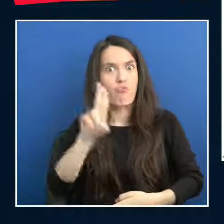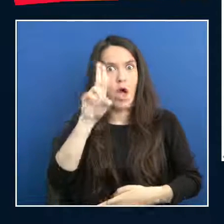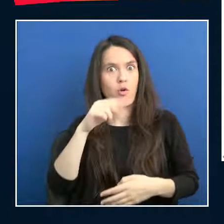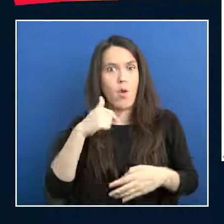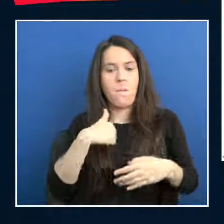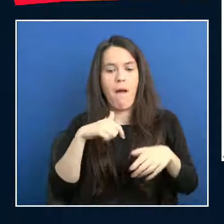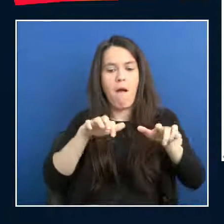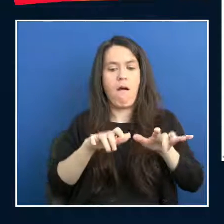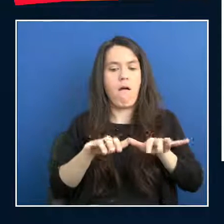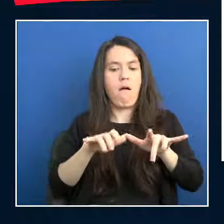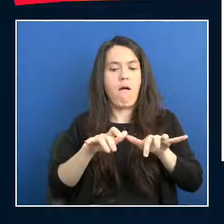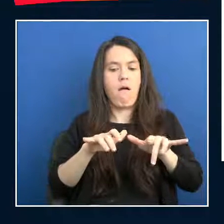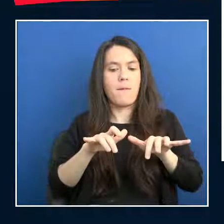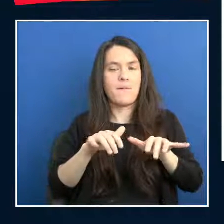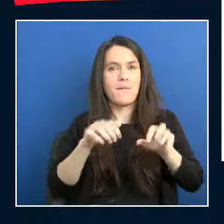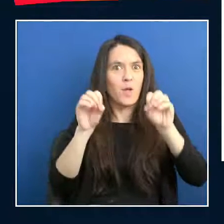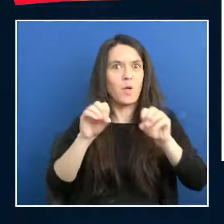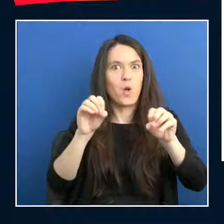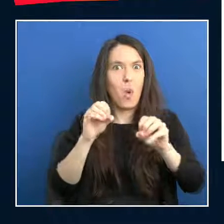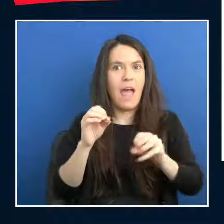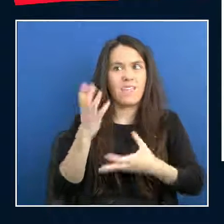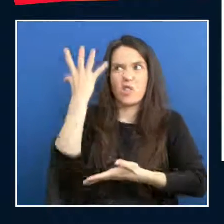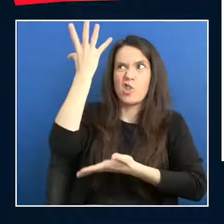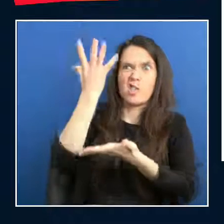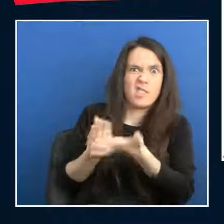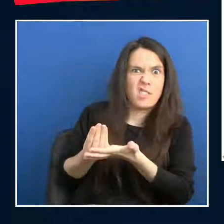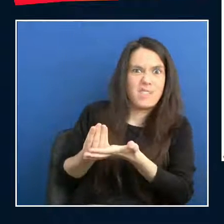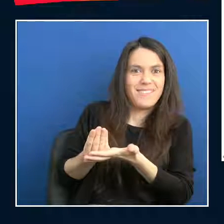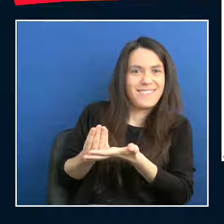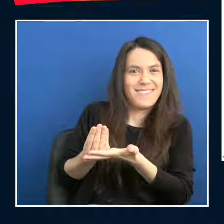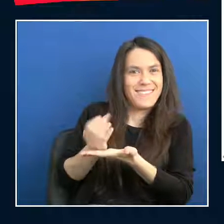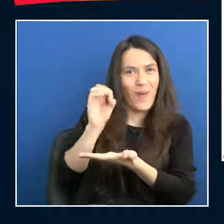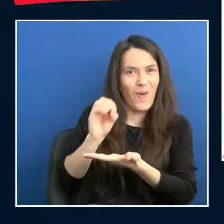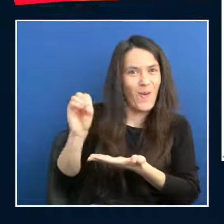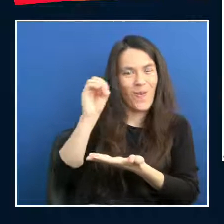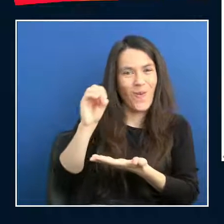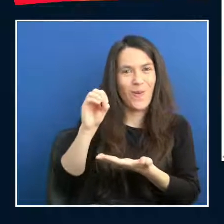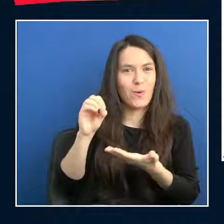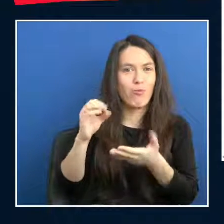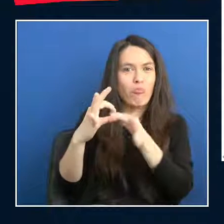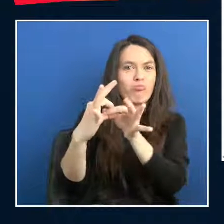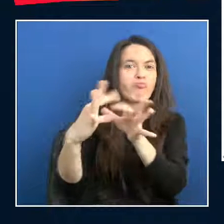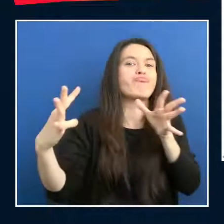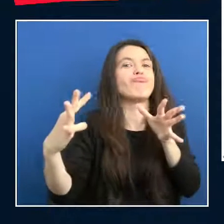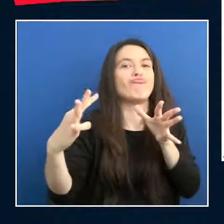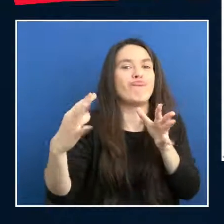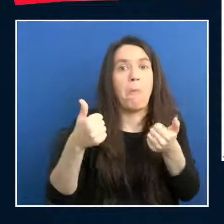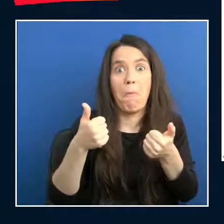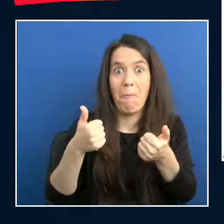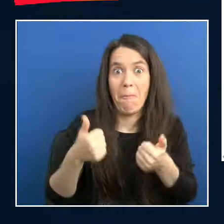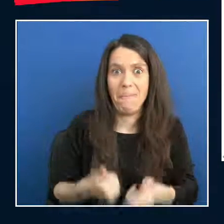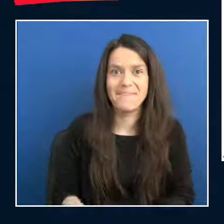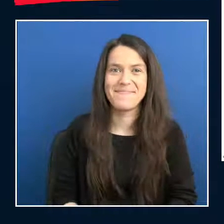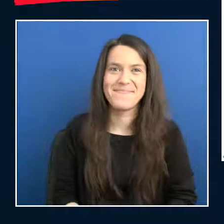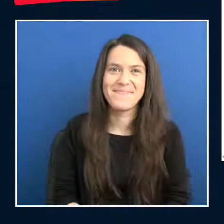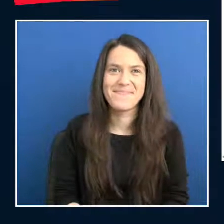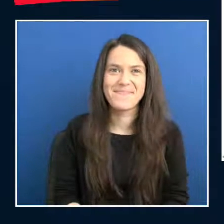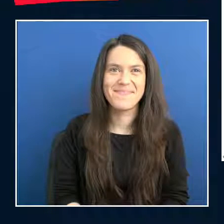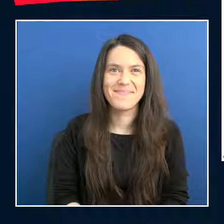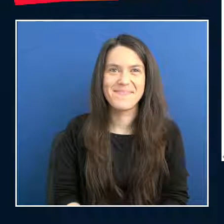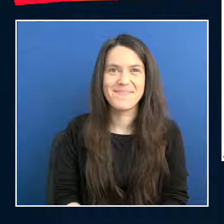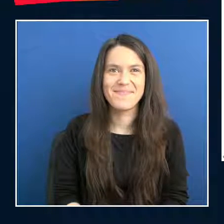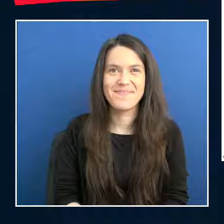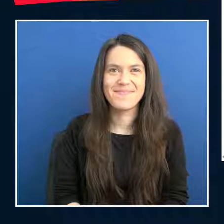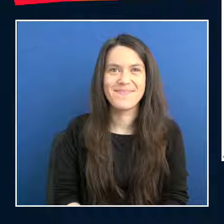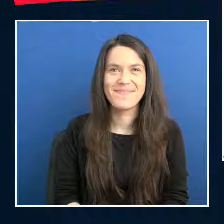machine without having to install Umbraco. That's very cool, isn't it? So I would just use the .NET SDK